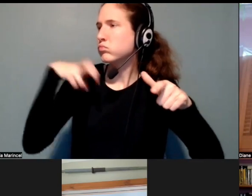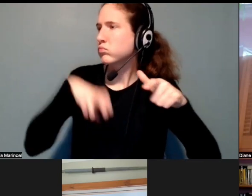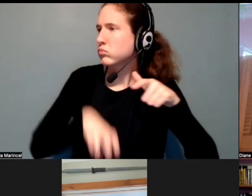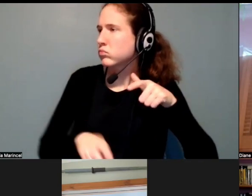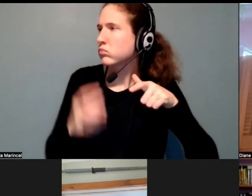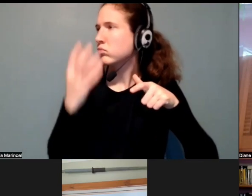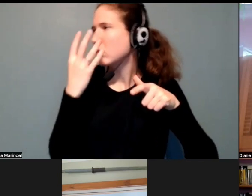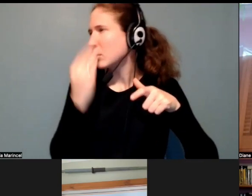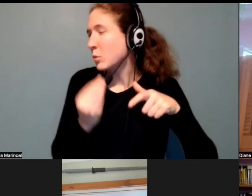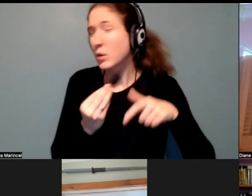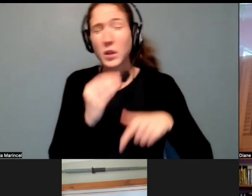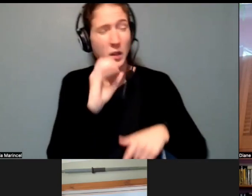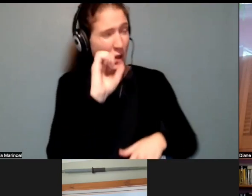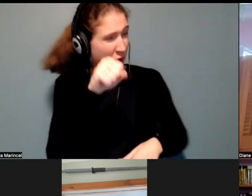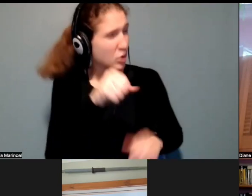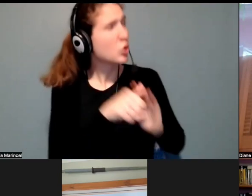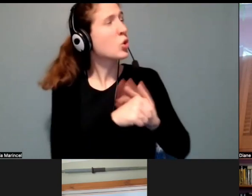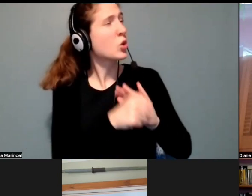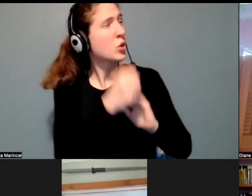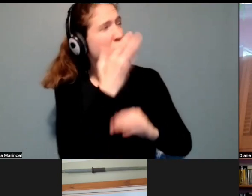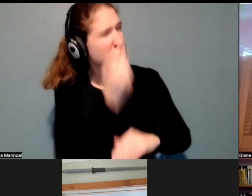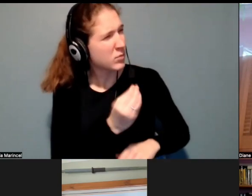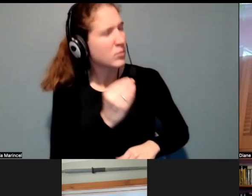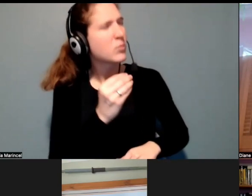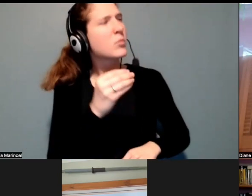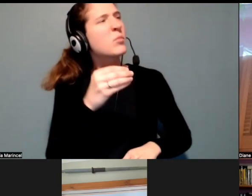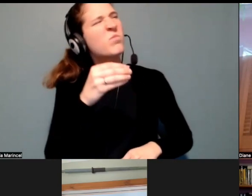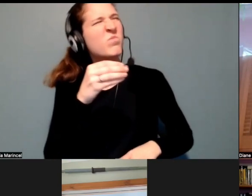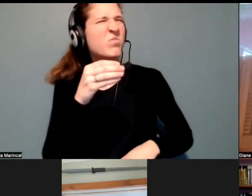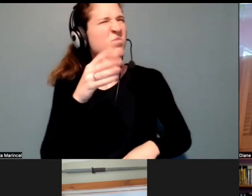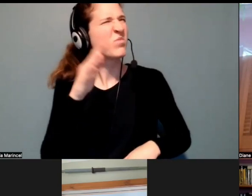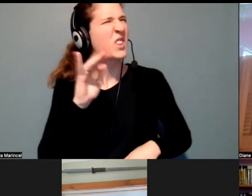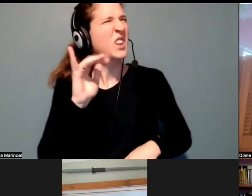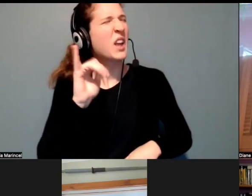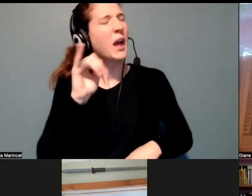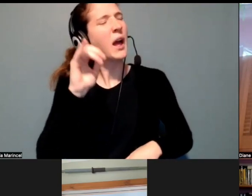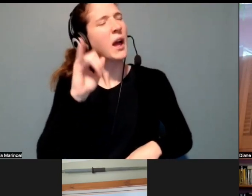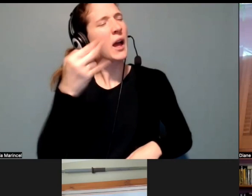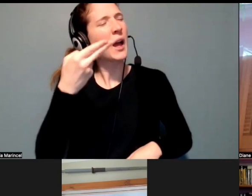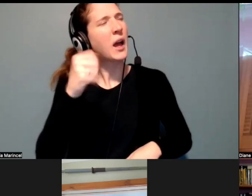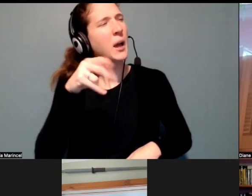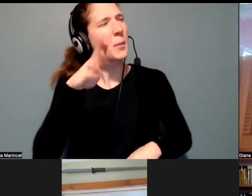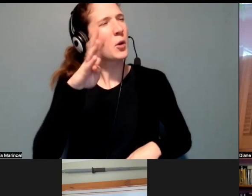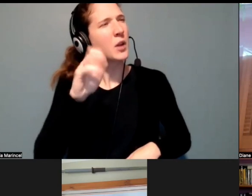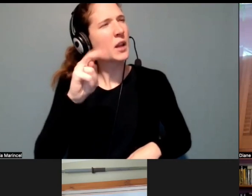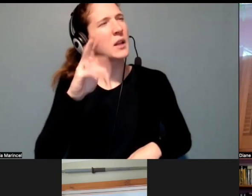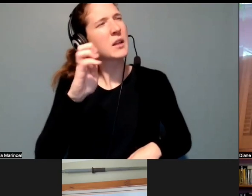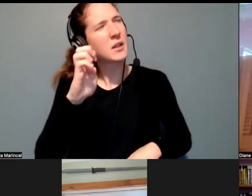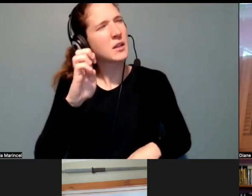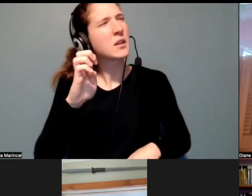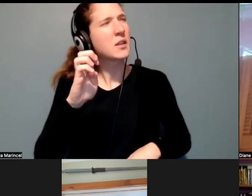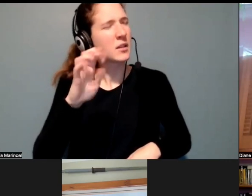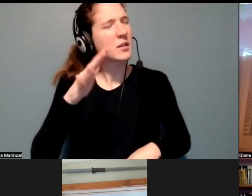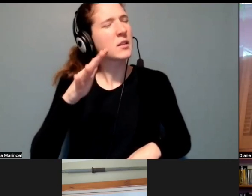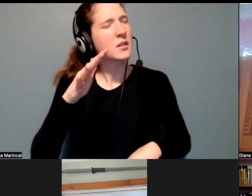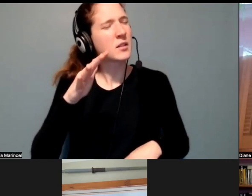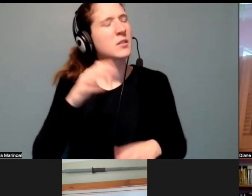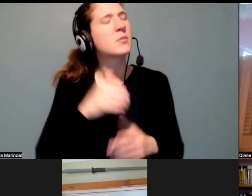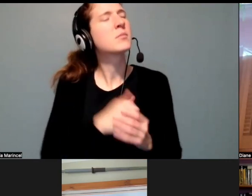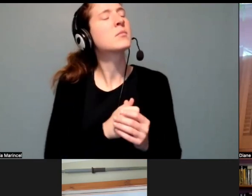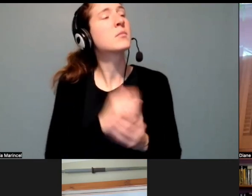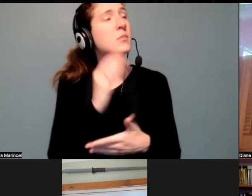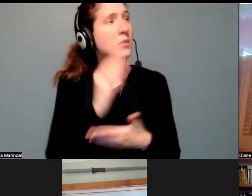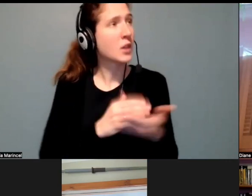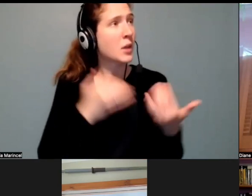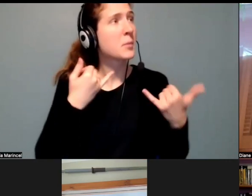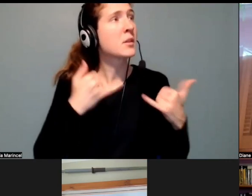brewmate, and it's basically a turtle's version of hibernation, and it's really amazing. They stay. Some of them are still active in the winter